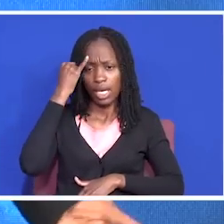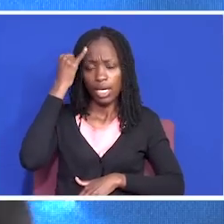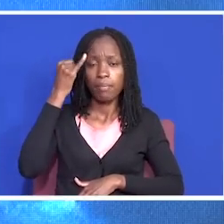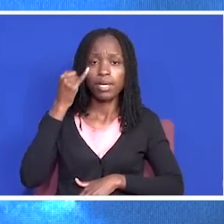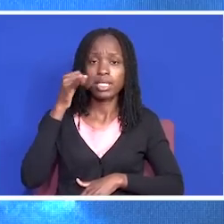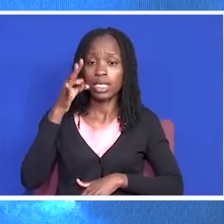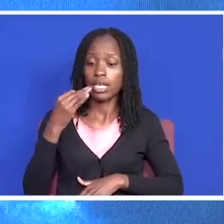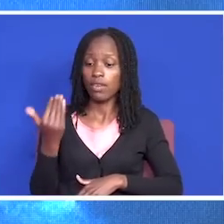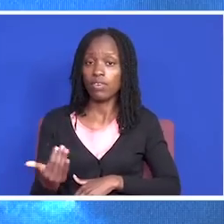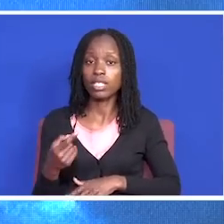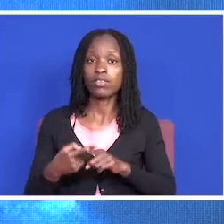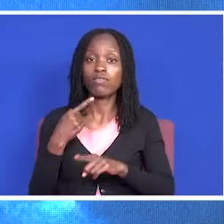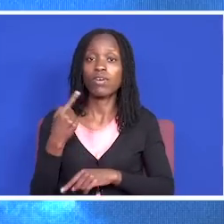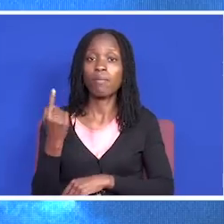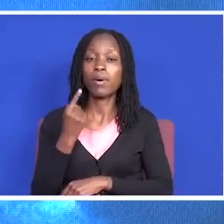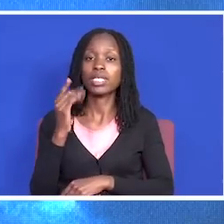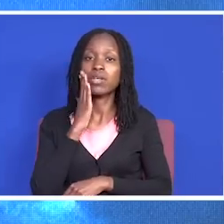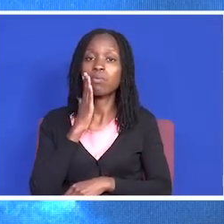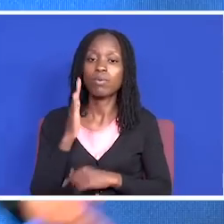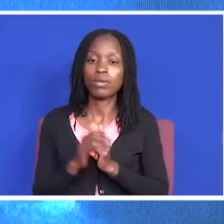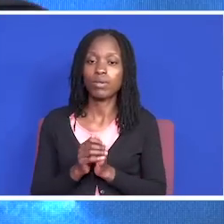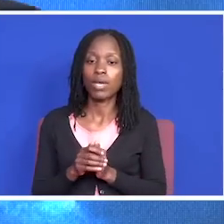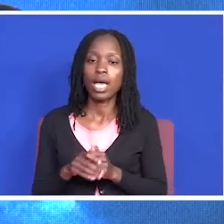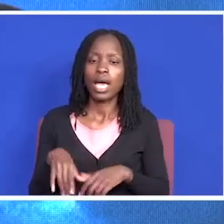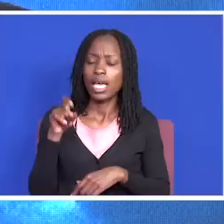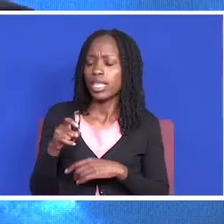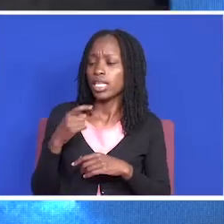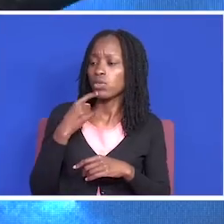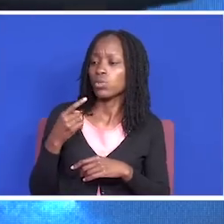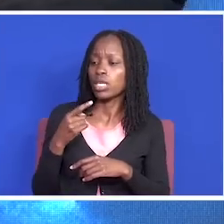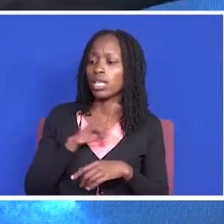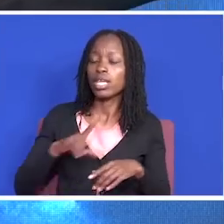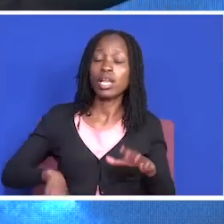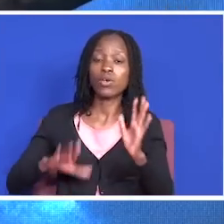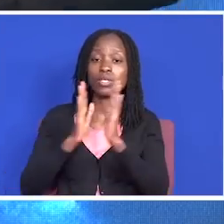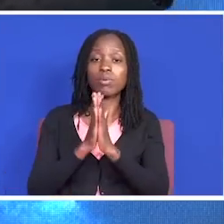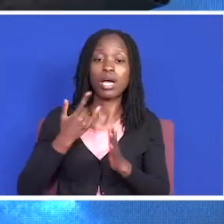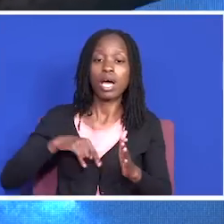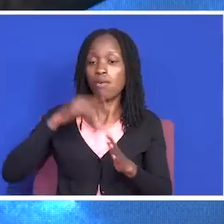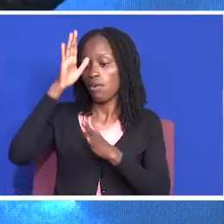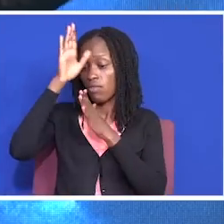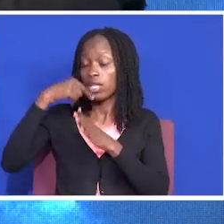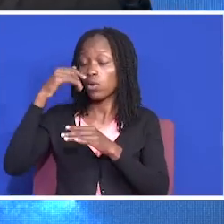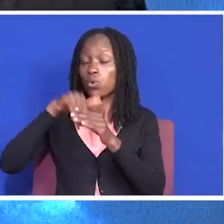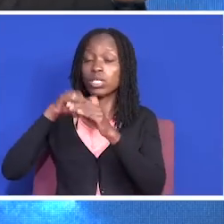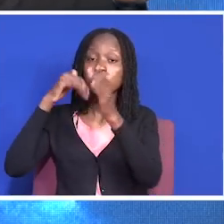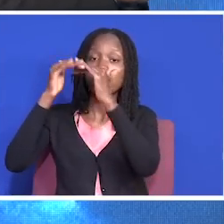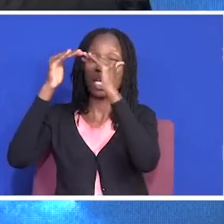from a single mother and they have to say the same Lord's Prayer, our Father who art in